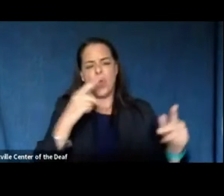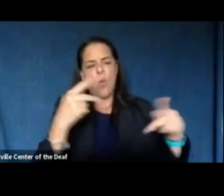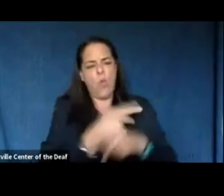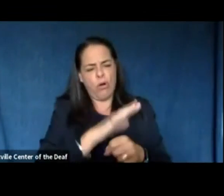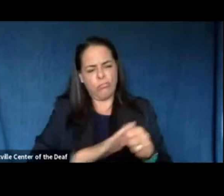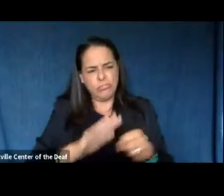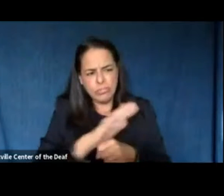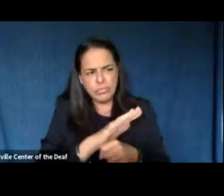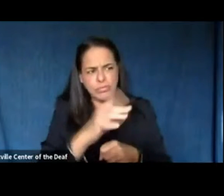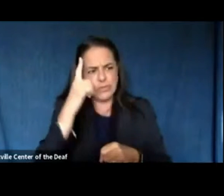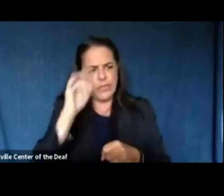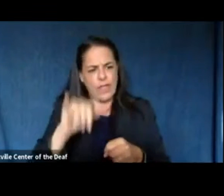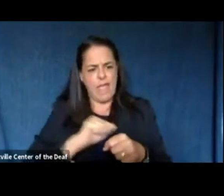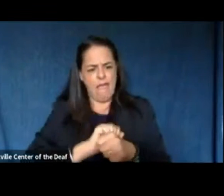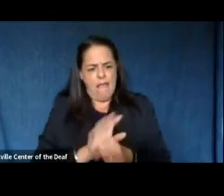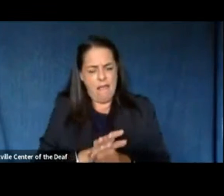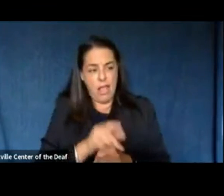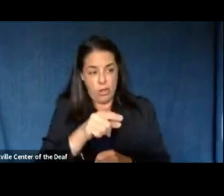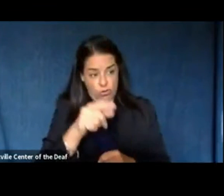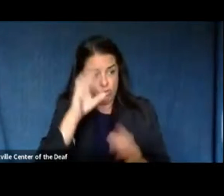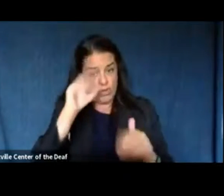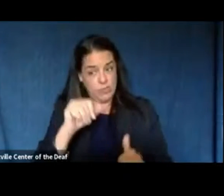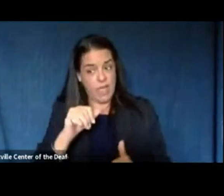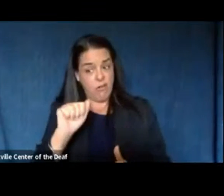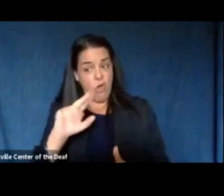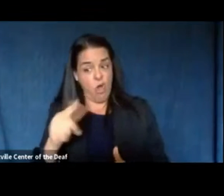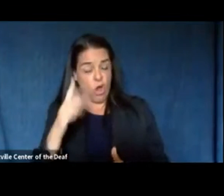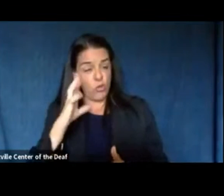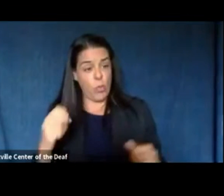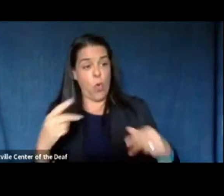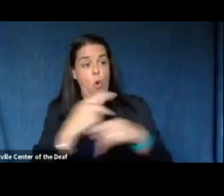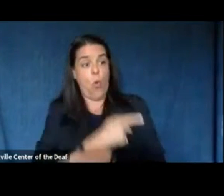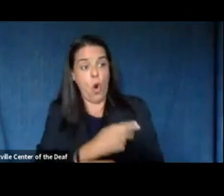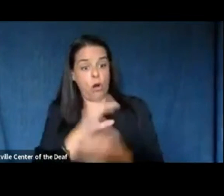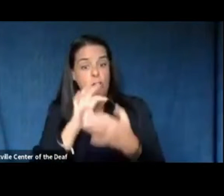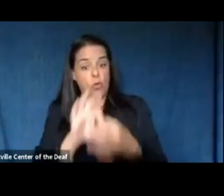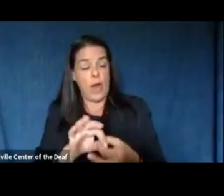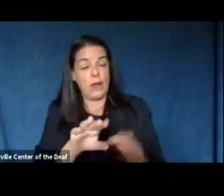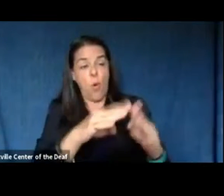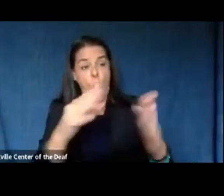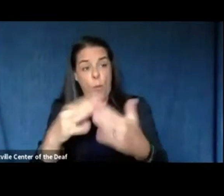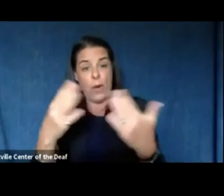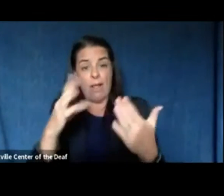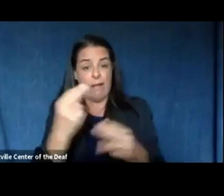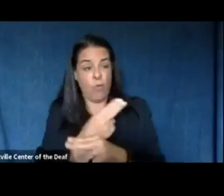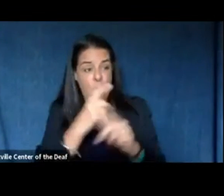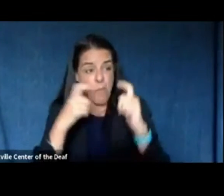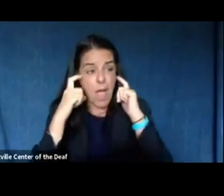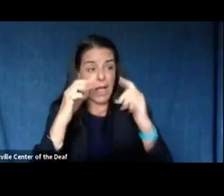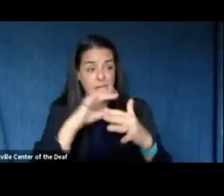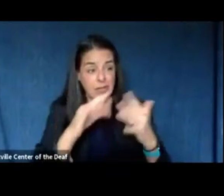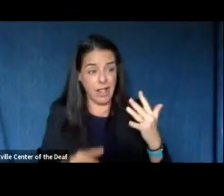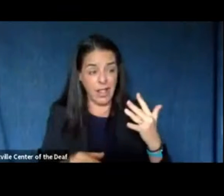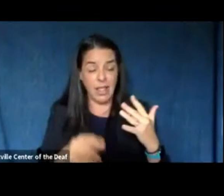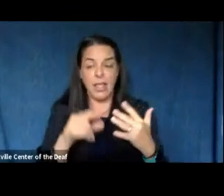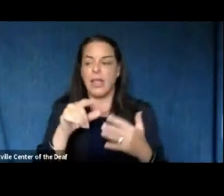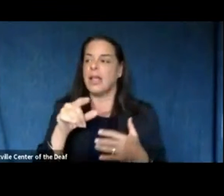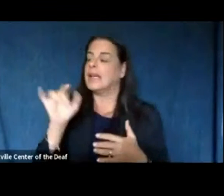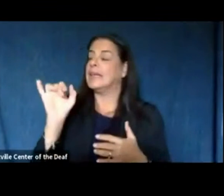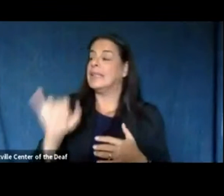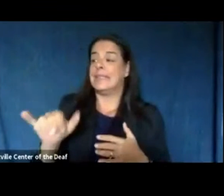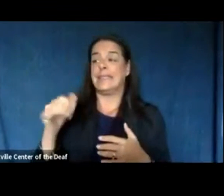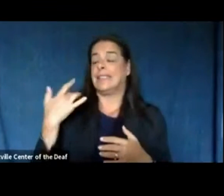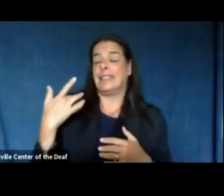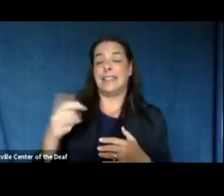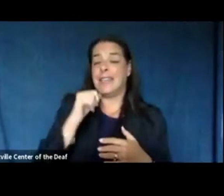will be similar given what you have seen with respect to reopening, mask wearing, et cetera? The trend has not started to go back down or